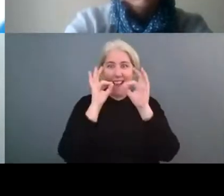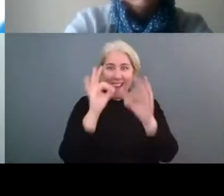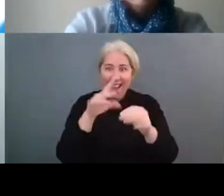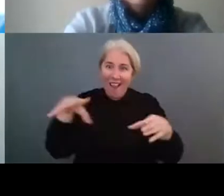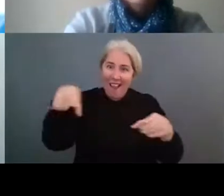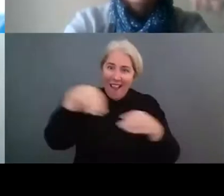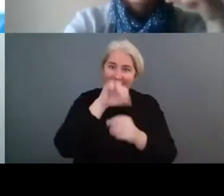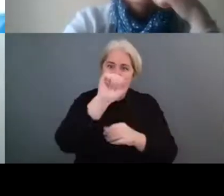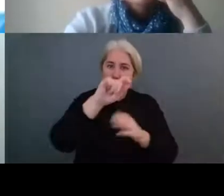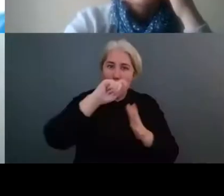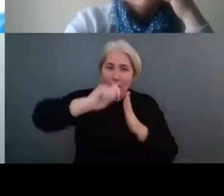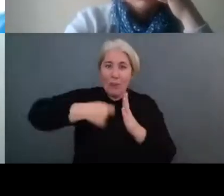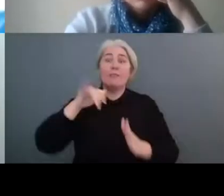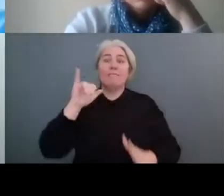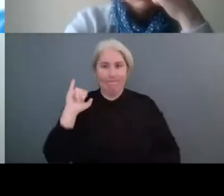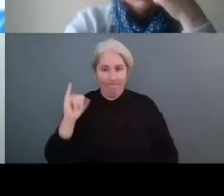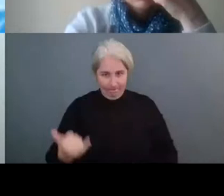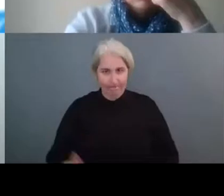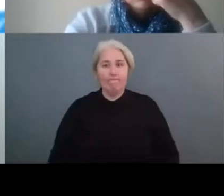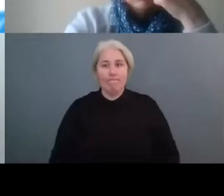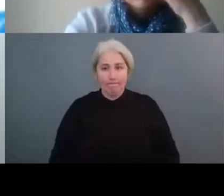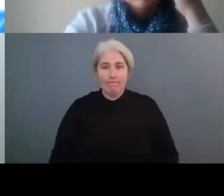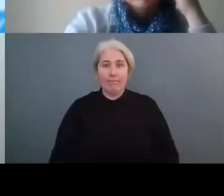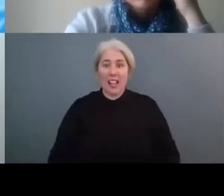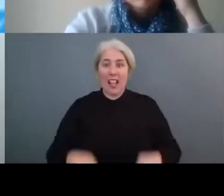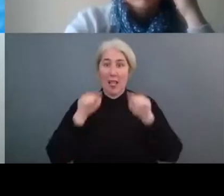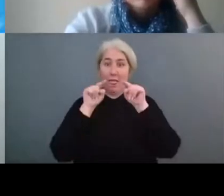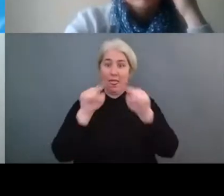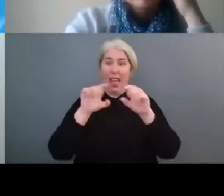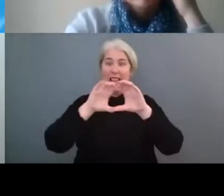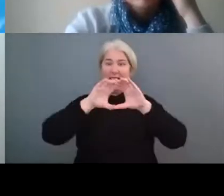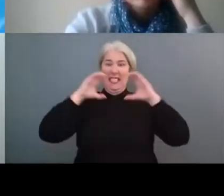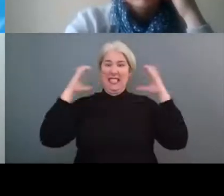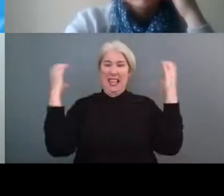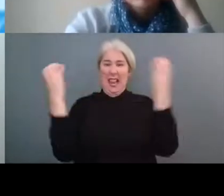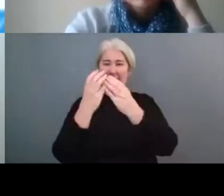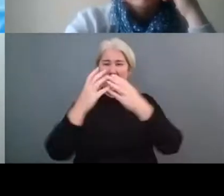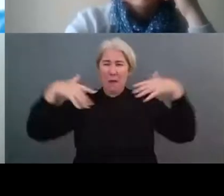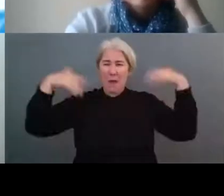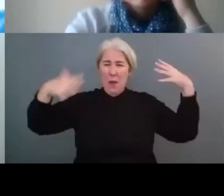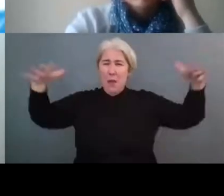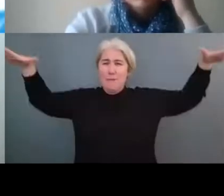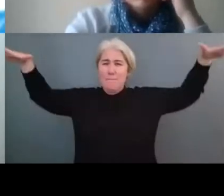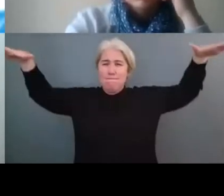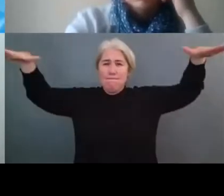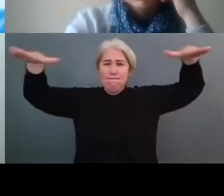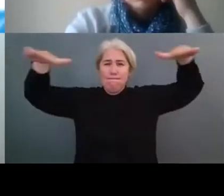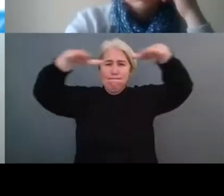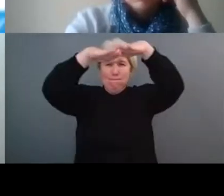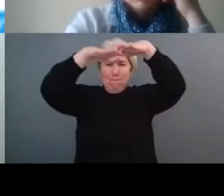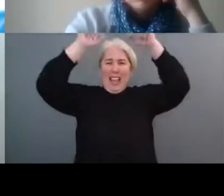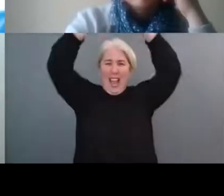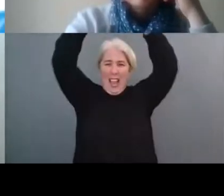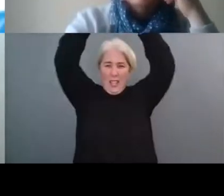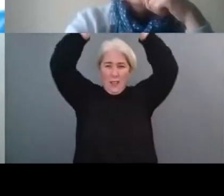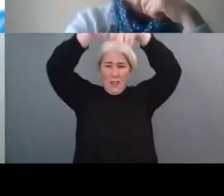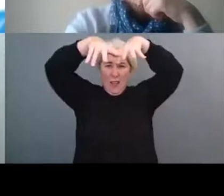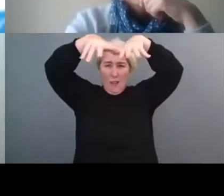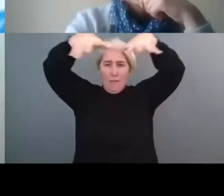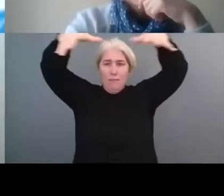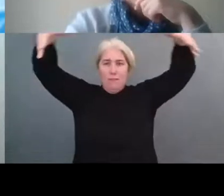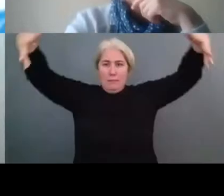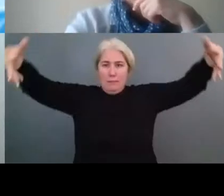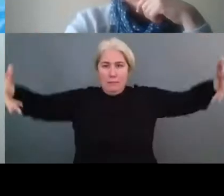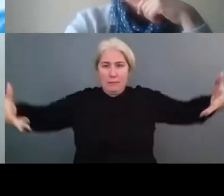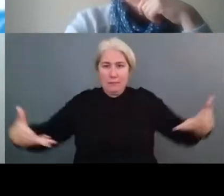the largest surface of stadium in Europe, and the quality of water we saw with the experts, that it's really,